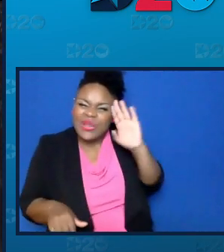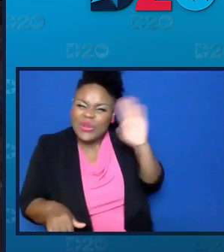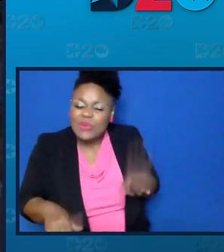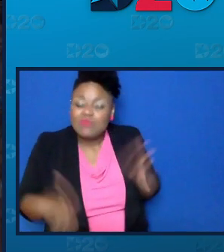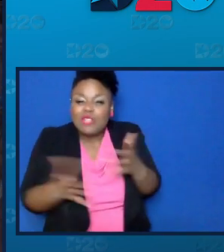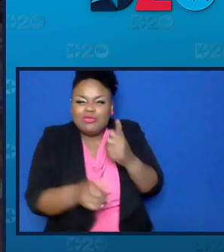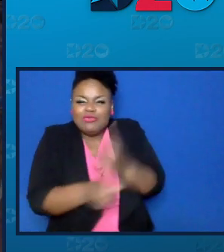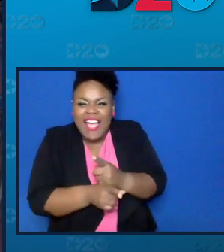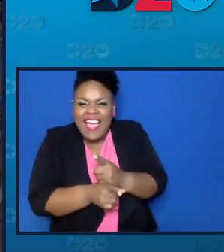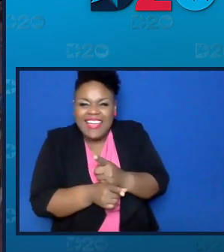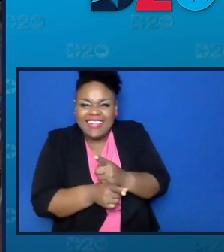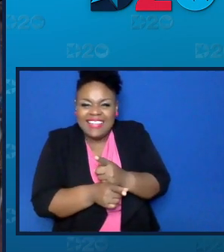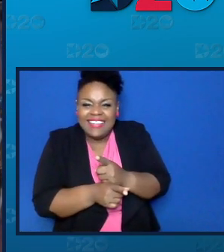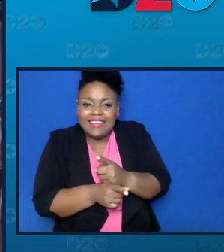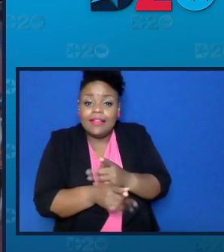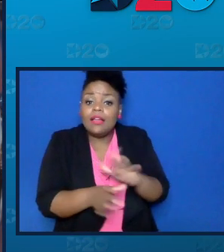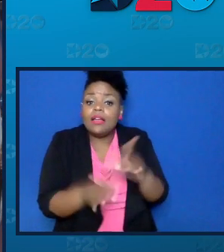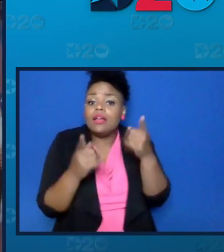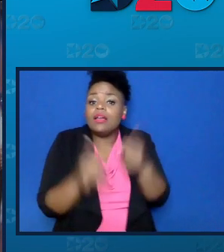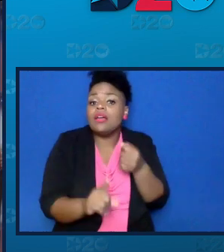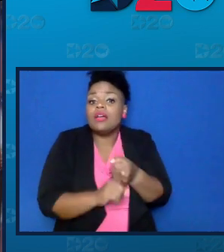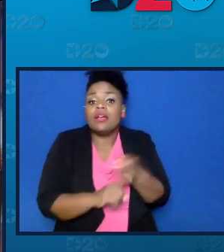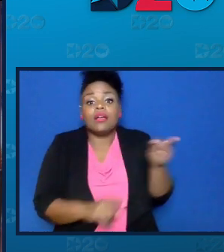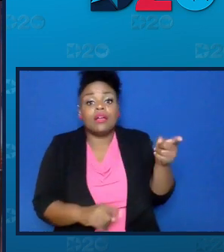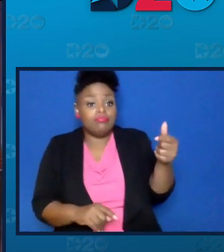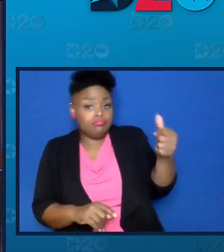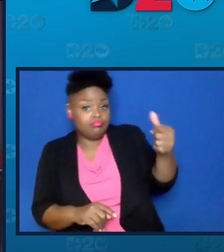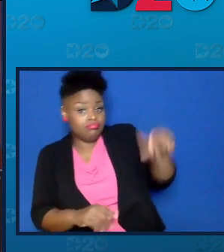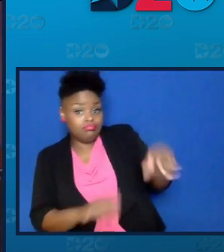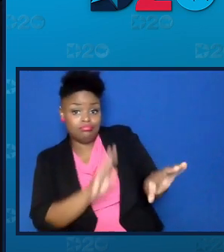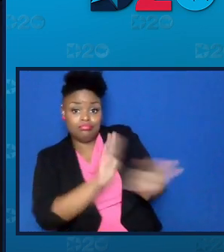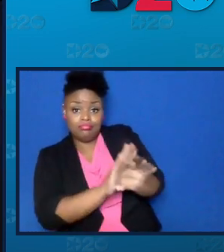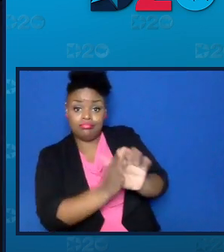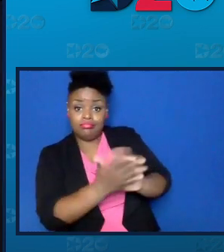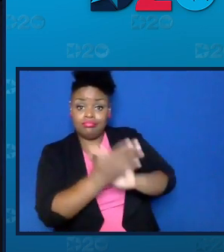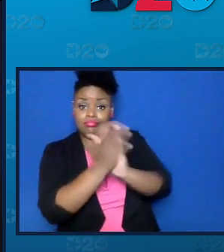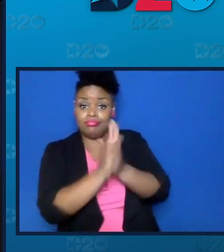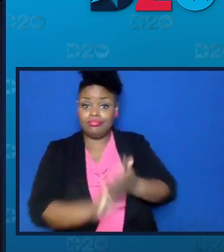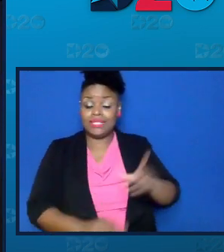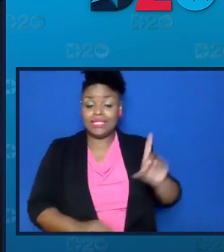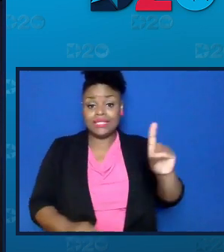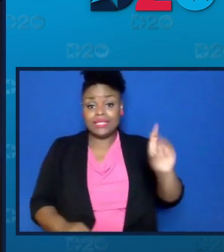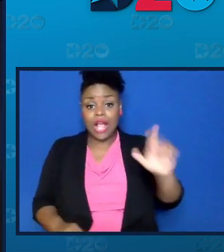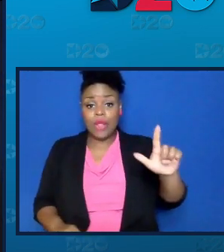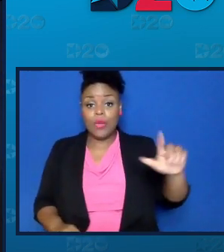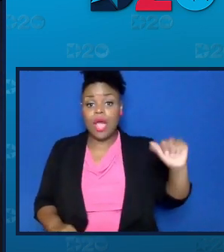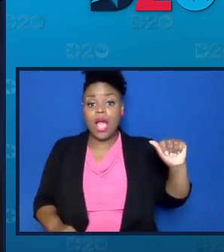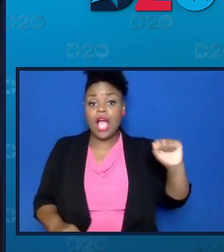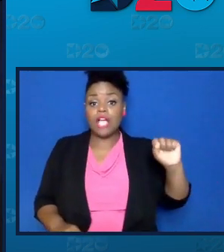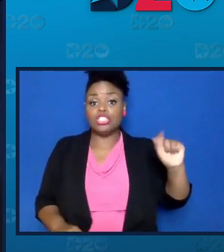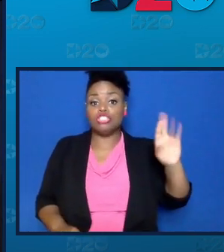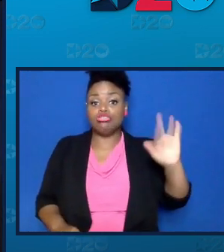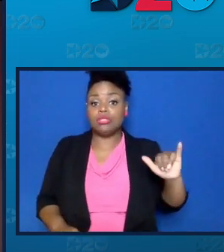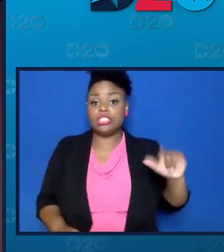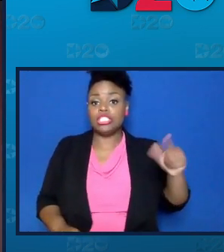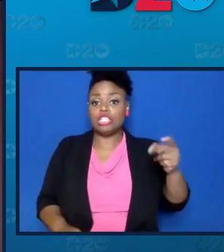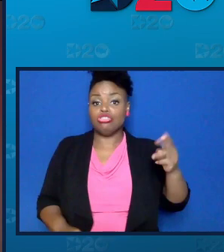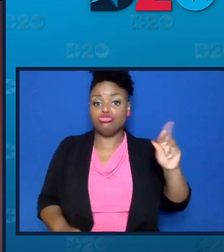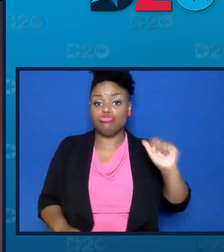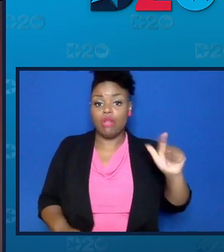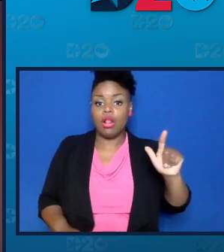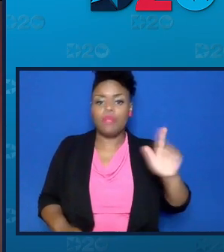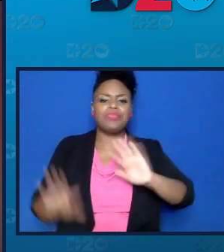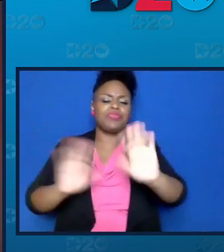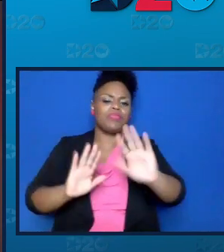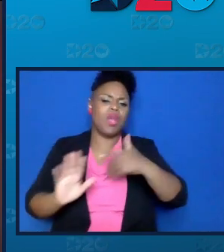turned down an appointment to be Delaware's attorney general so he could win it fair and square. When the field was clear for